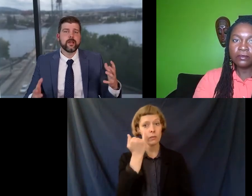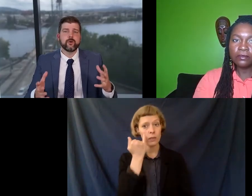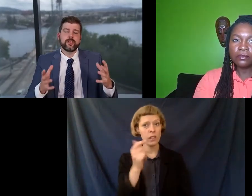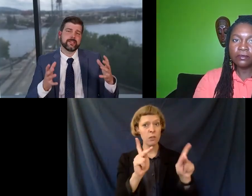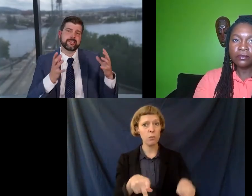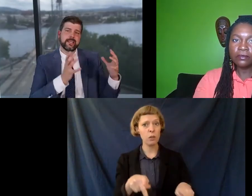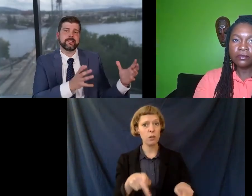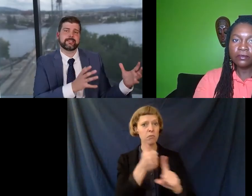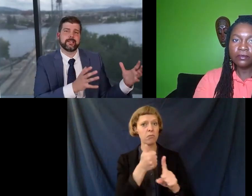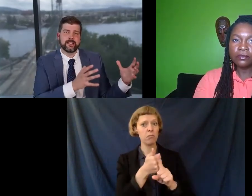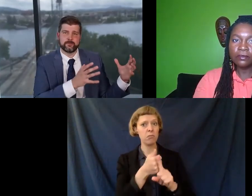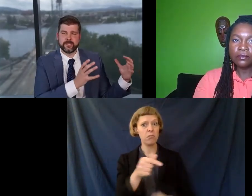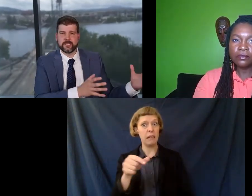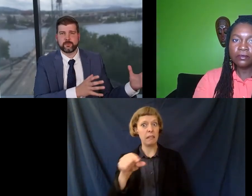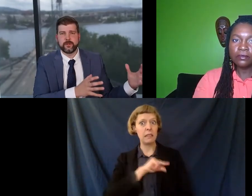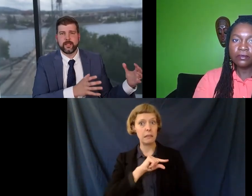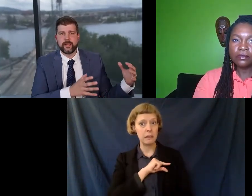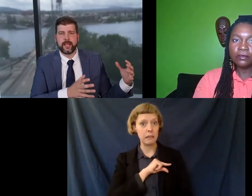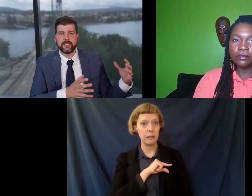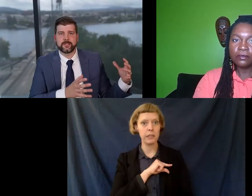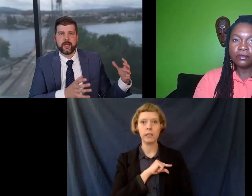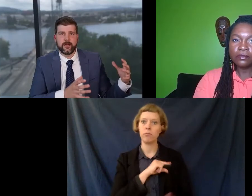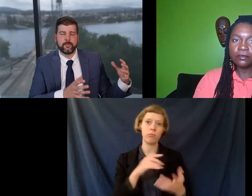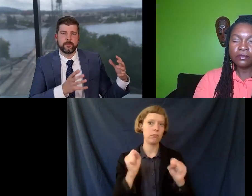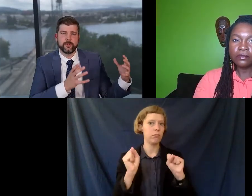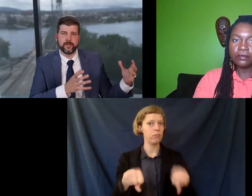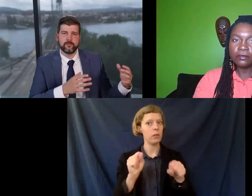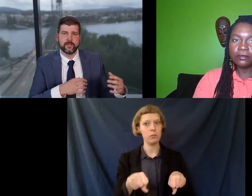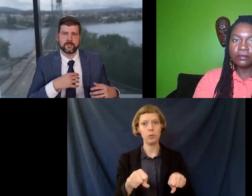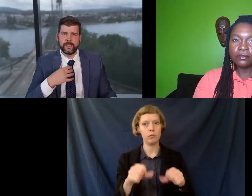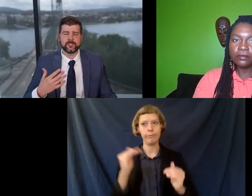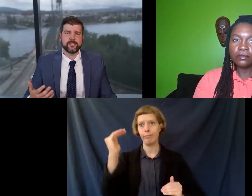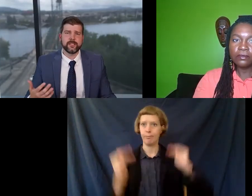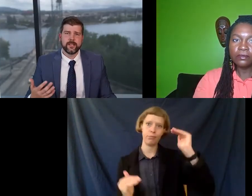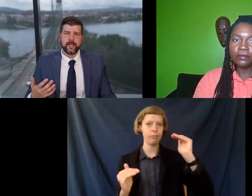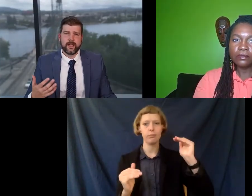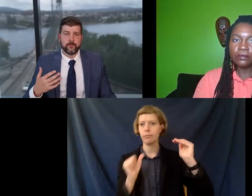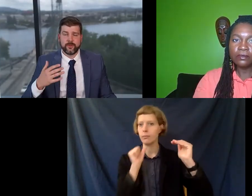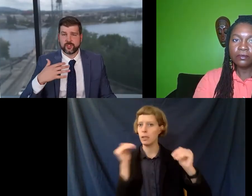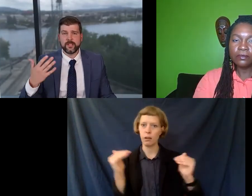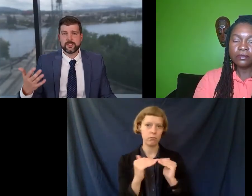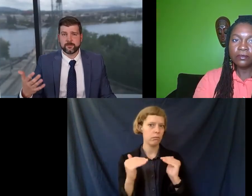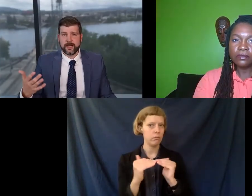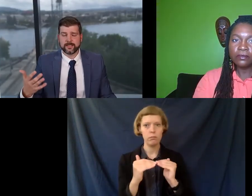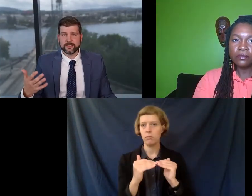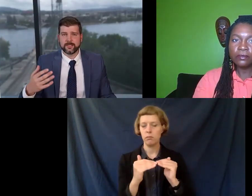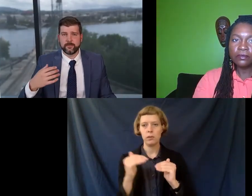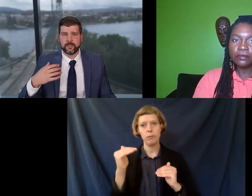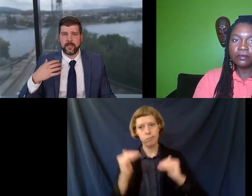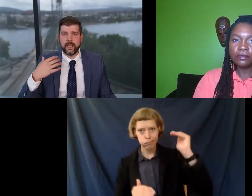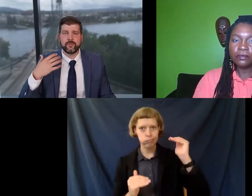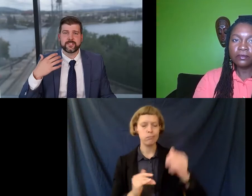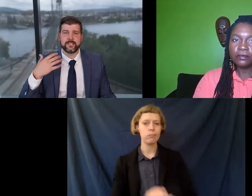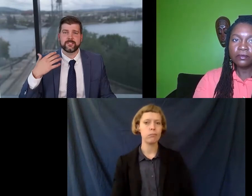we know that the sentencing has been disparate and has been punitive, and especially, and we've changed these practices,